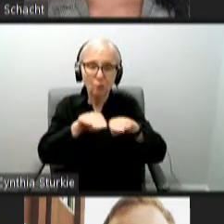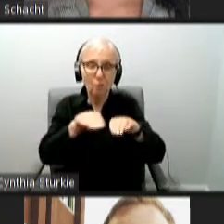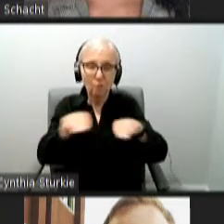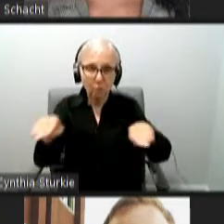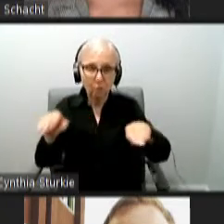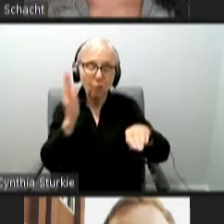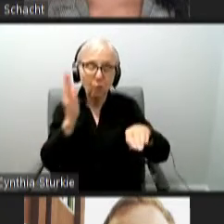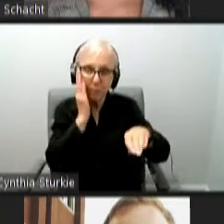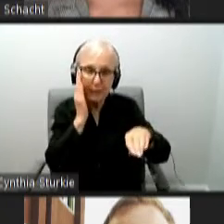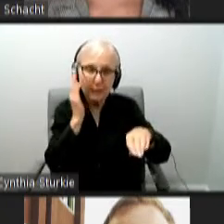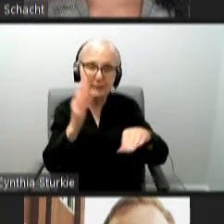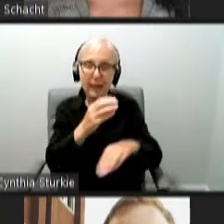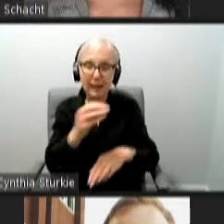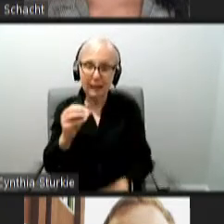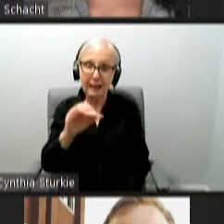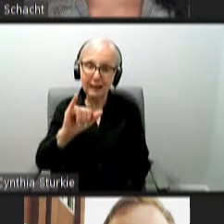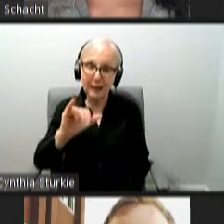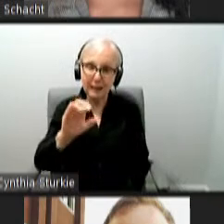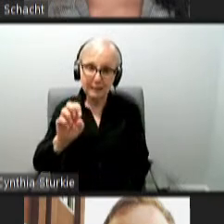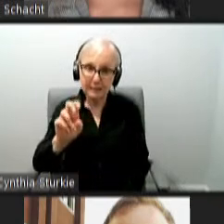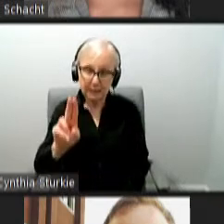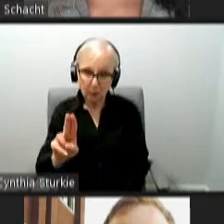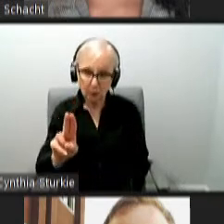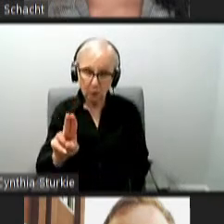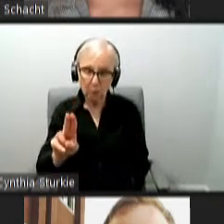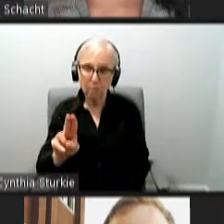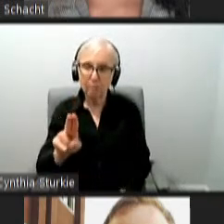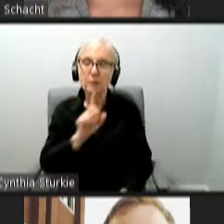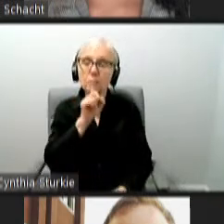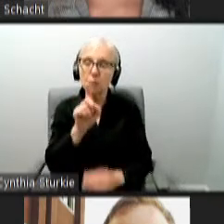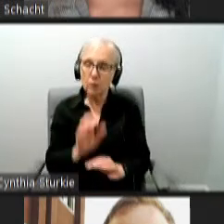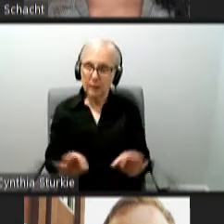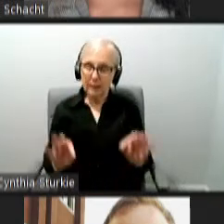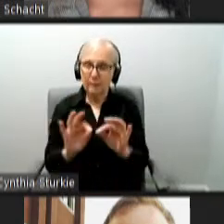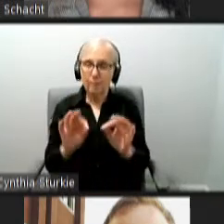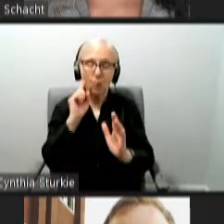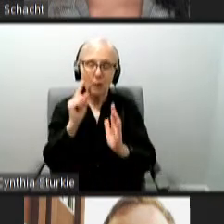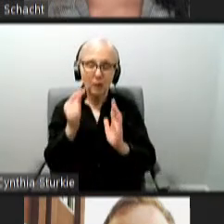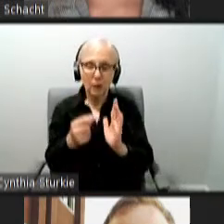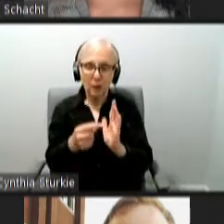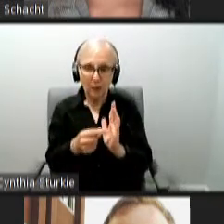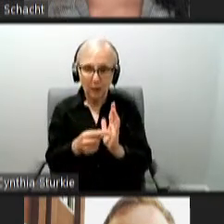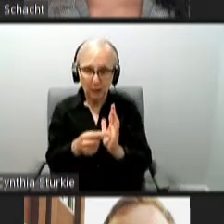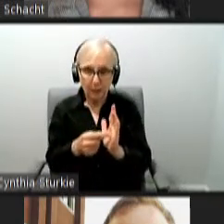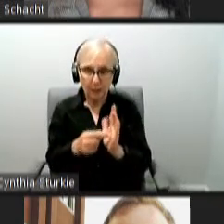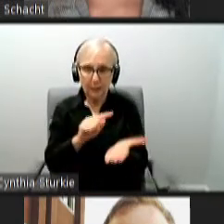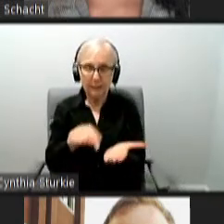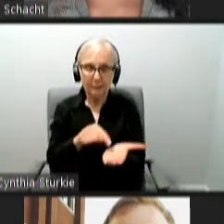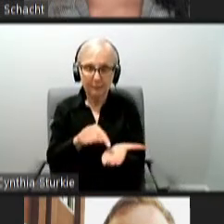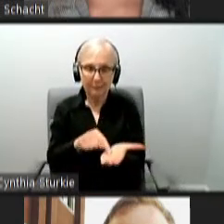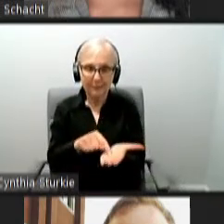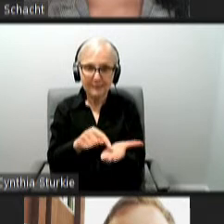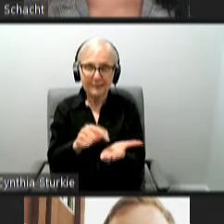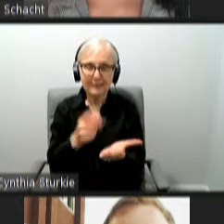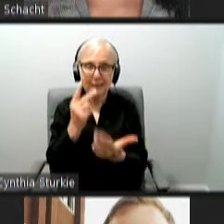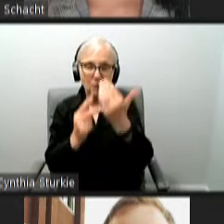our ICU beds. But I think it's really important to note that this is predicted to be a